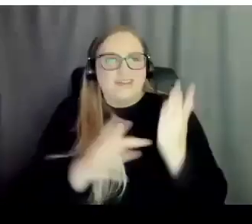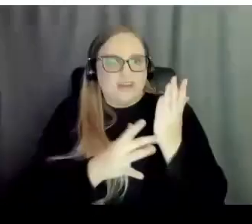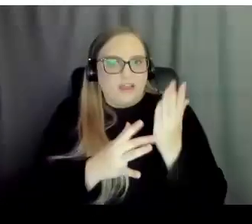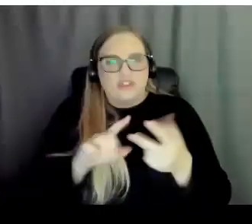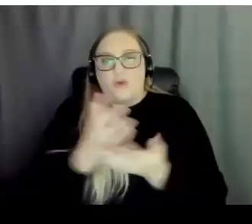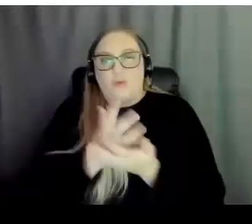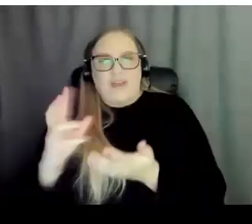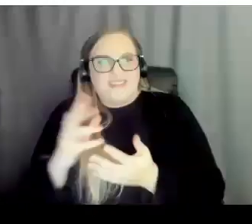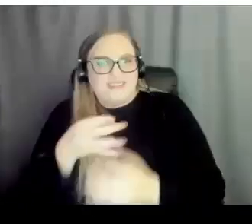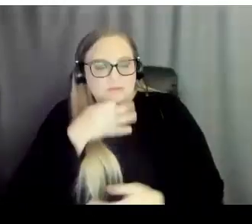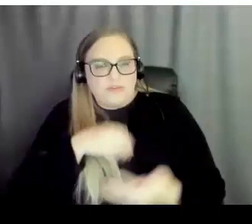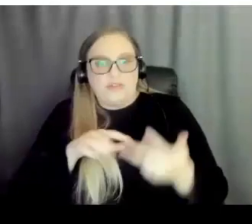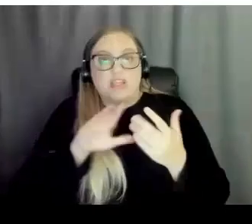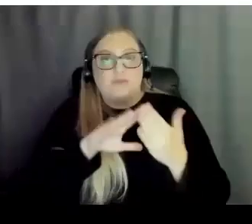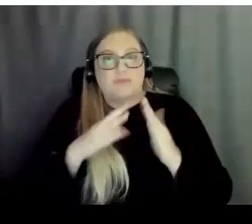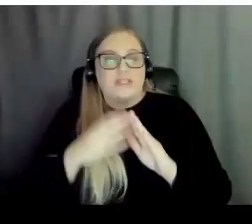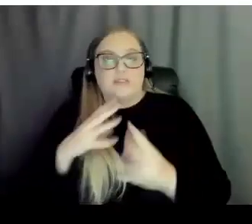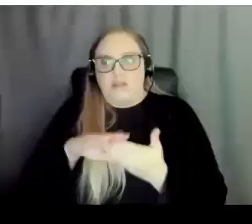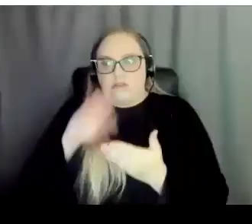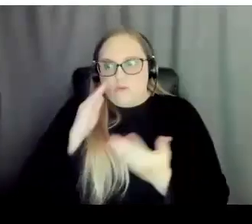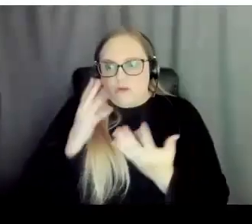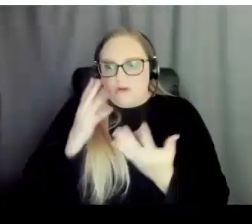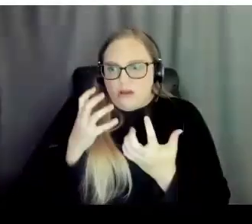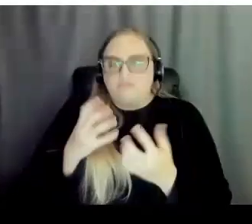and communities interested in learning about consent-based siting.